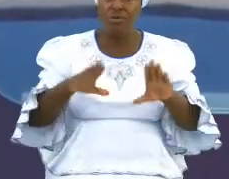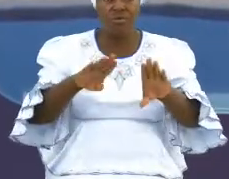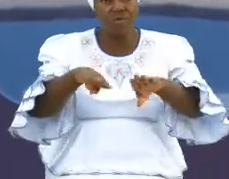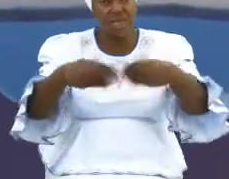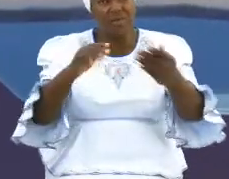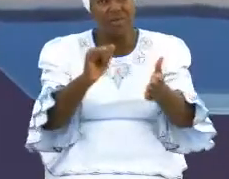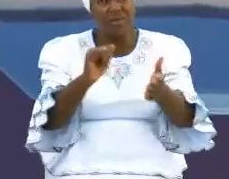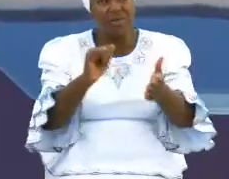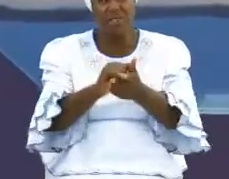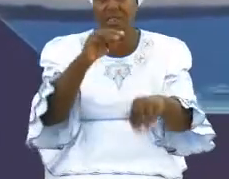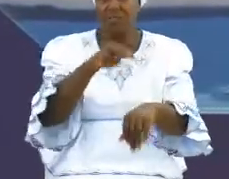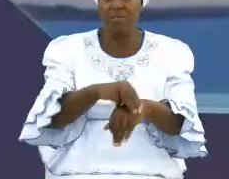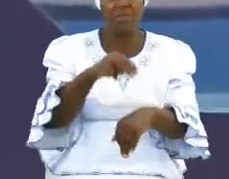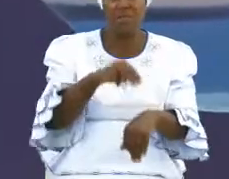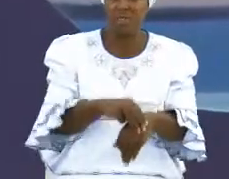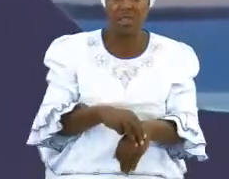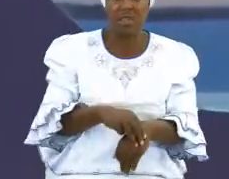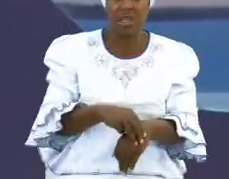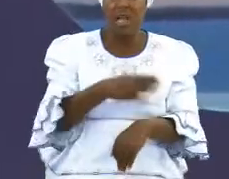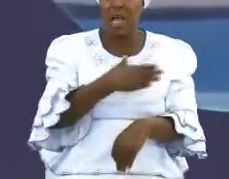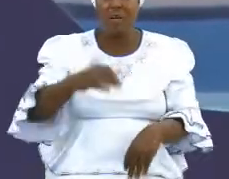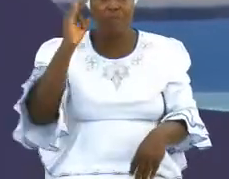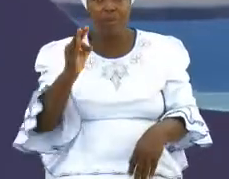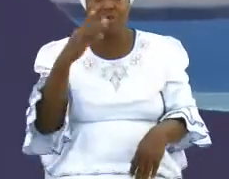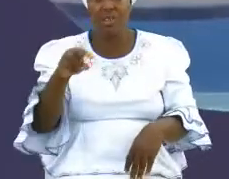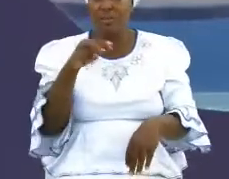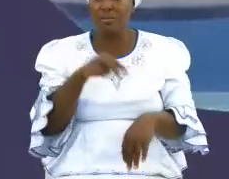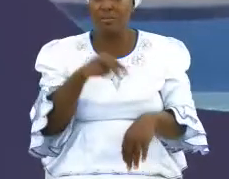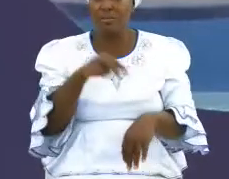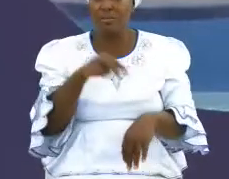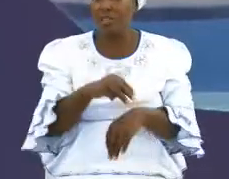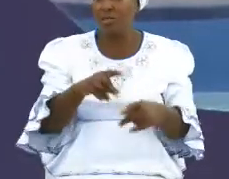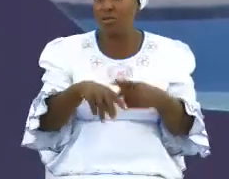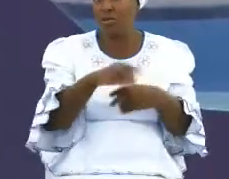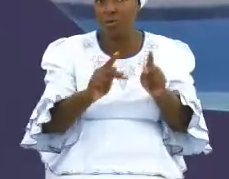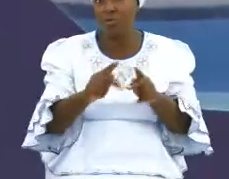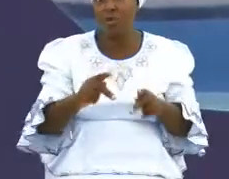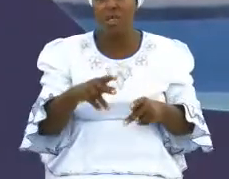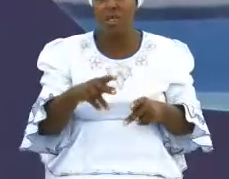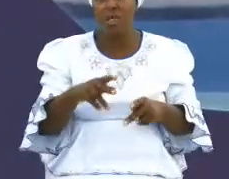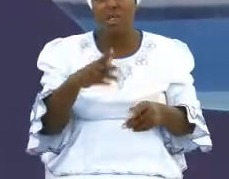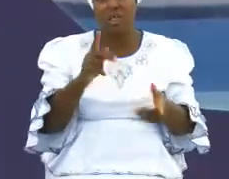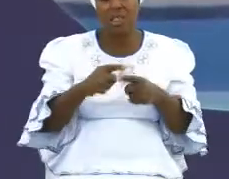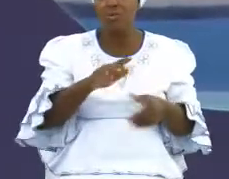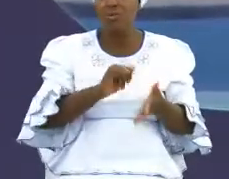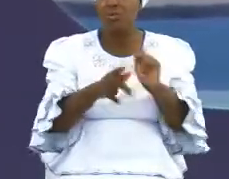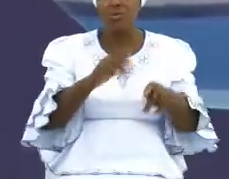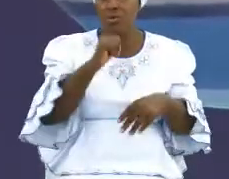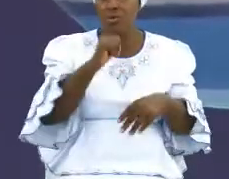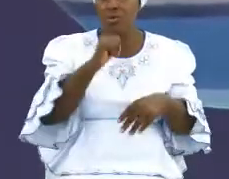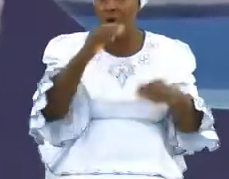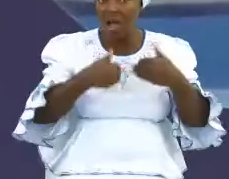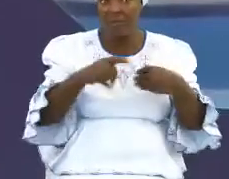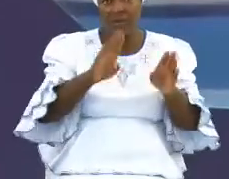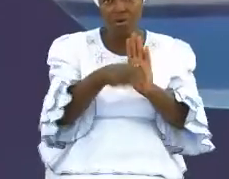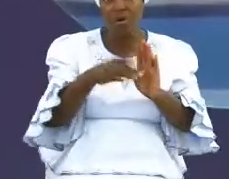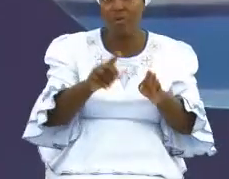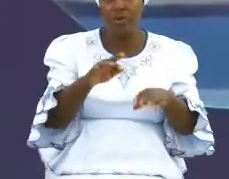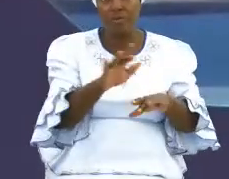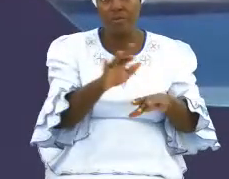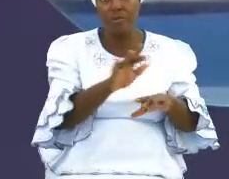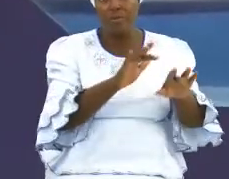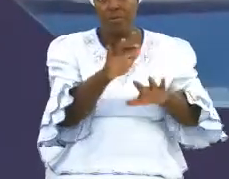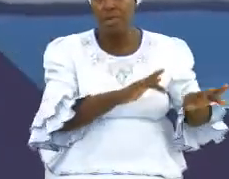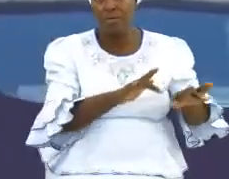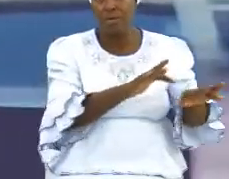message, the audience will not have the door of the miracles of mercy opened